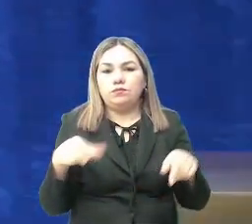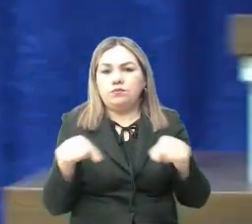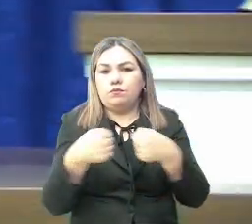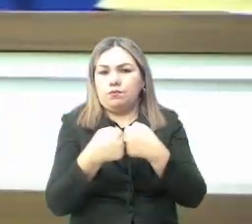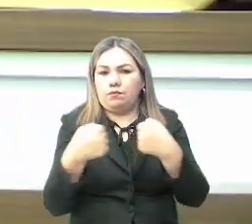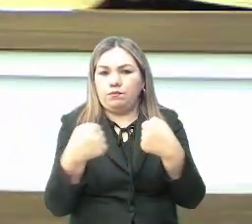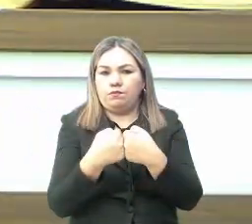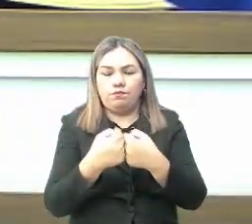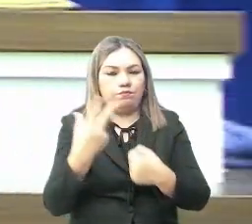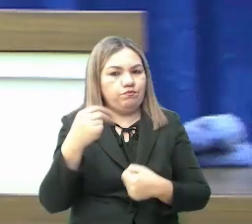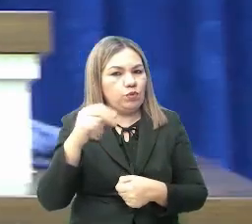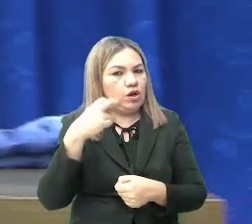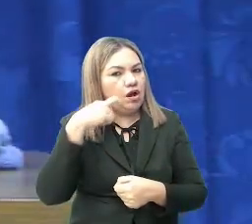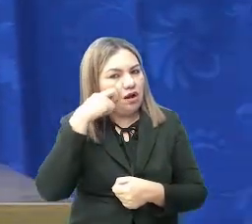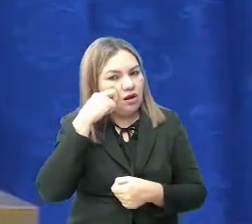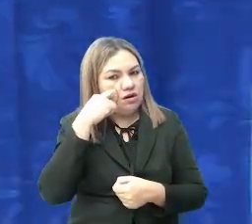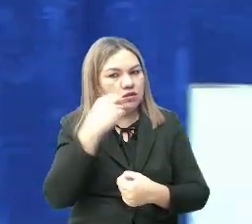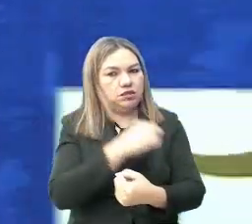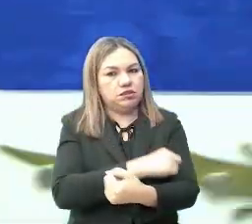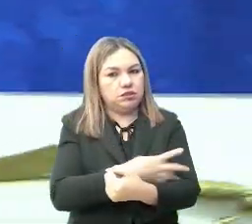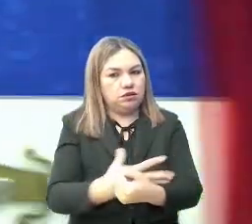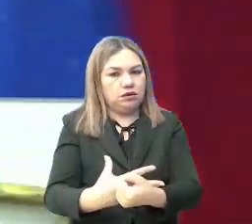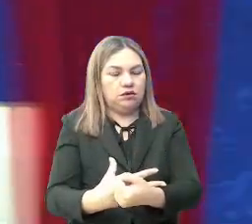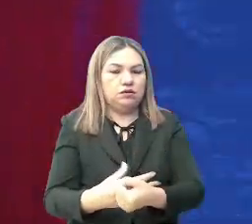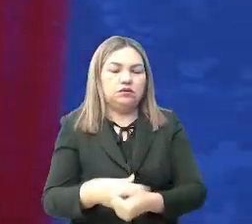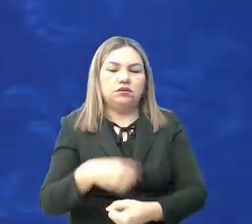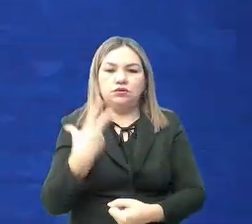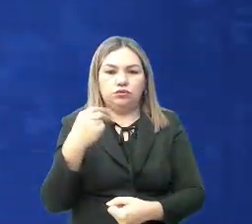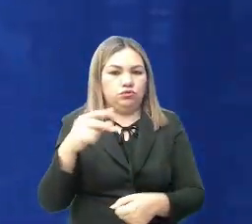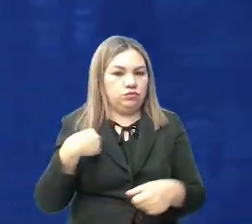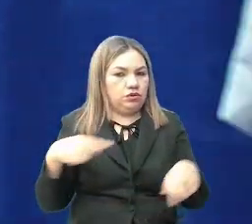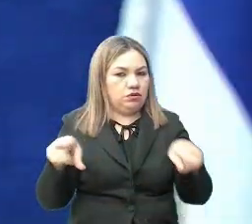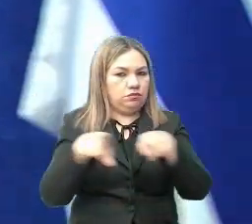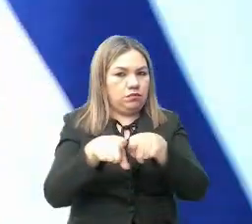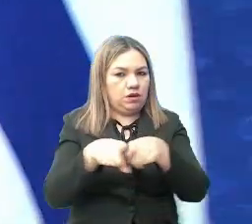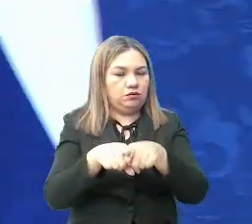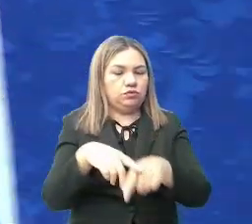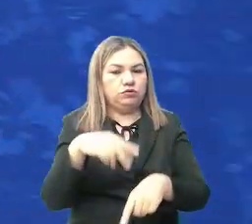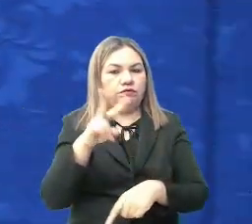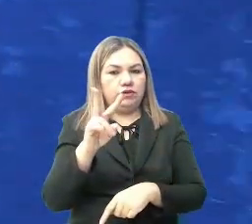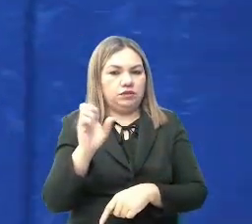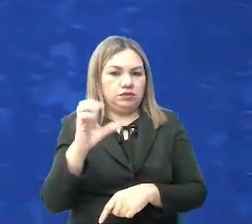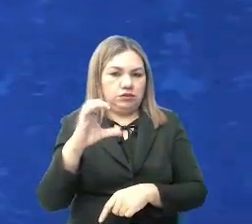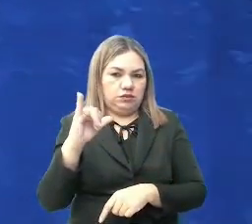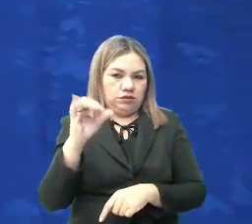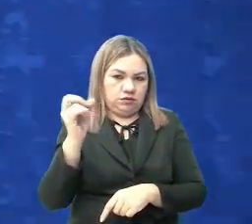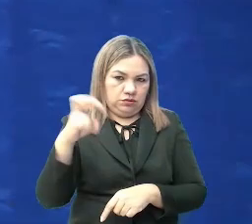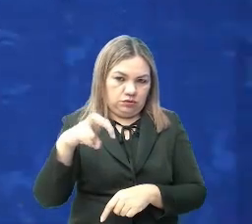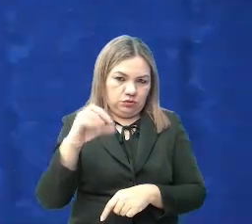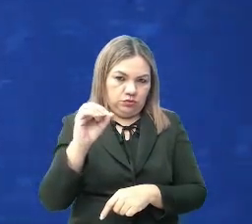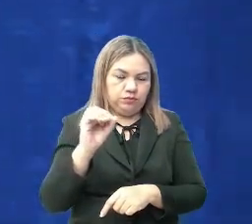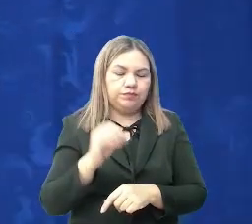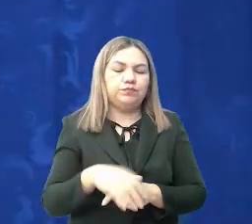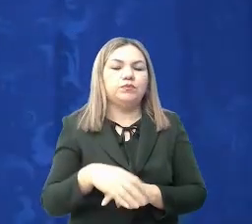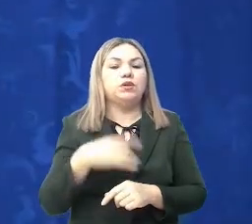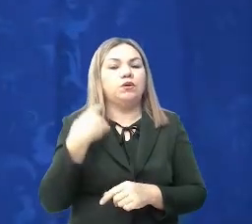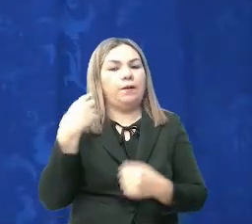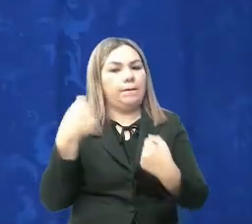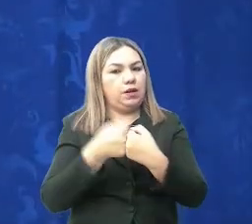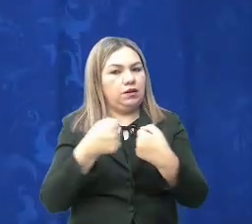Our battle isn't against flesh and blood. It's not against the brother, the neighbor, but